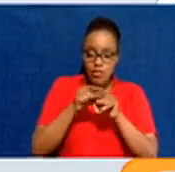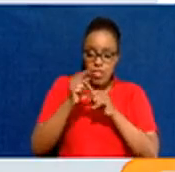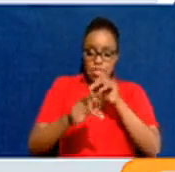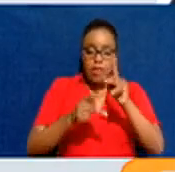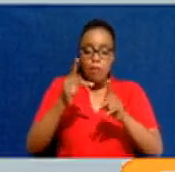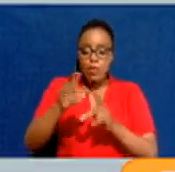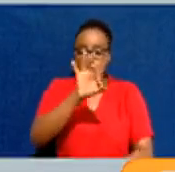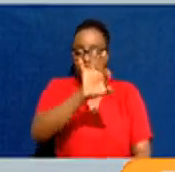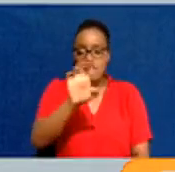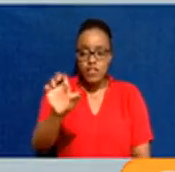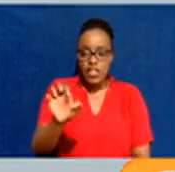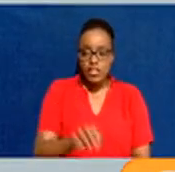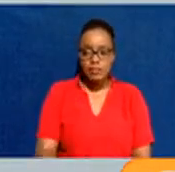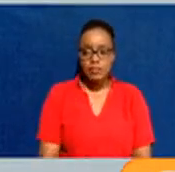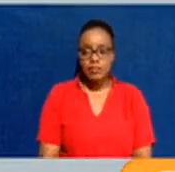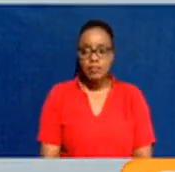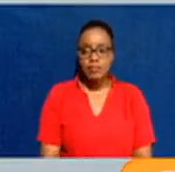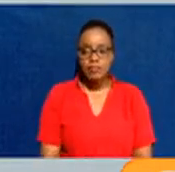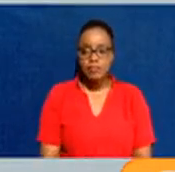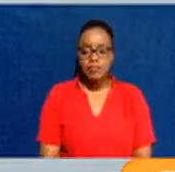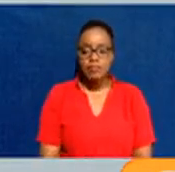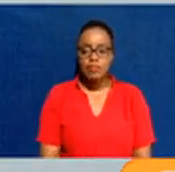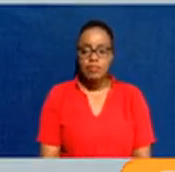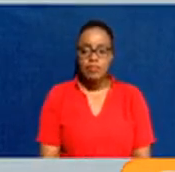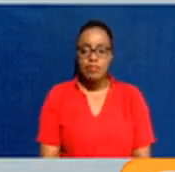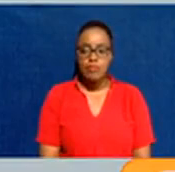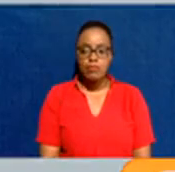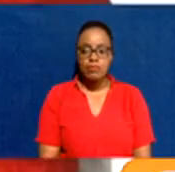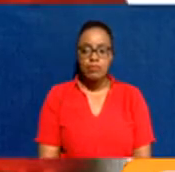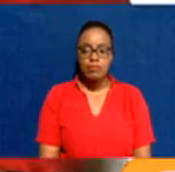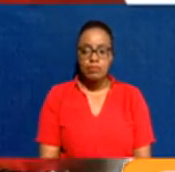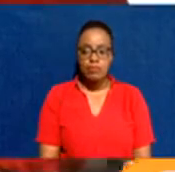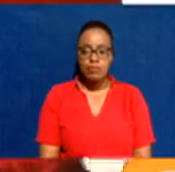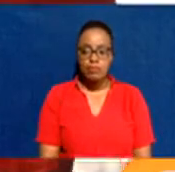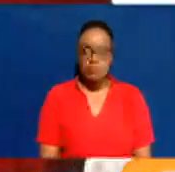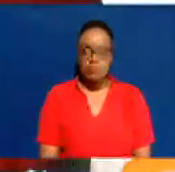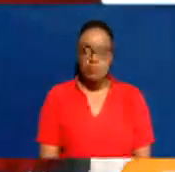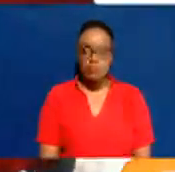processing fees. Nick, help.